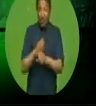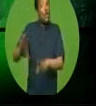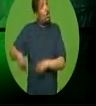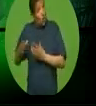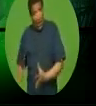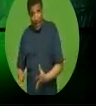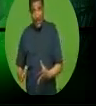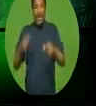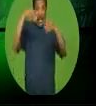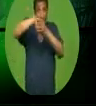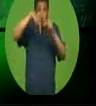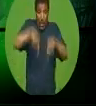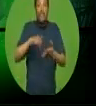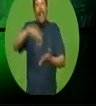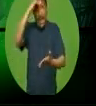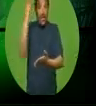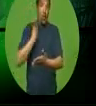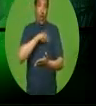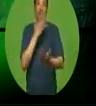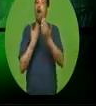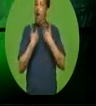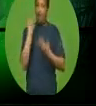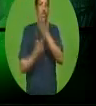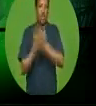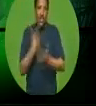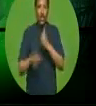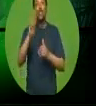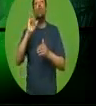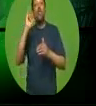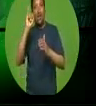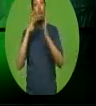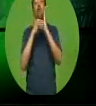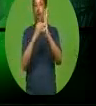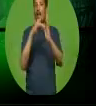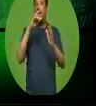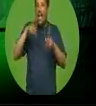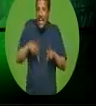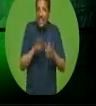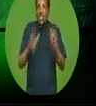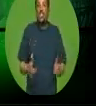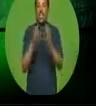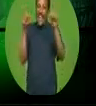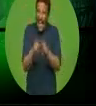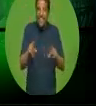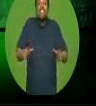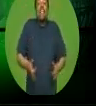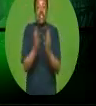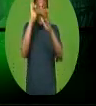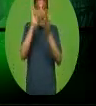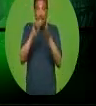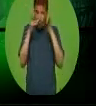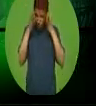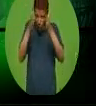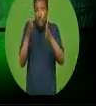Students, in today's lesson, we have discussed the Uni-Modal agricultural strategy as a strategy